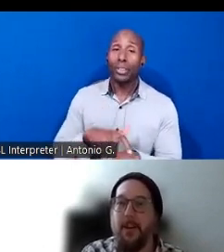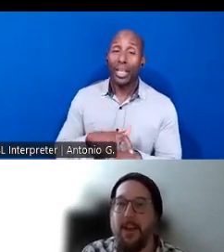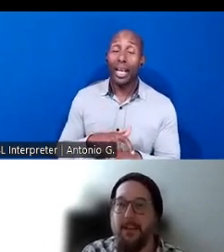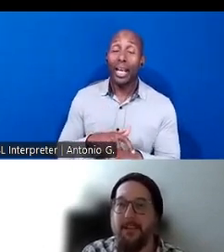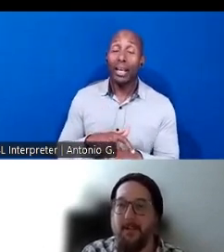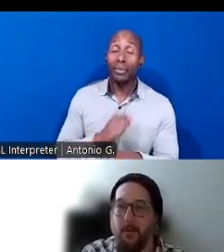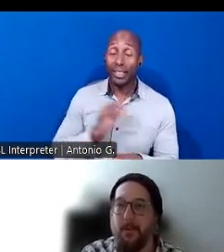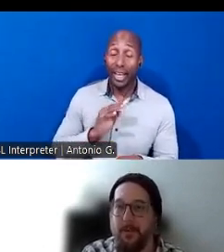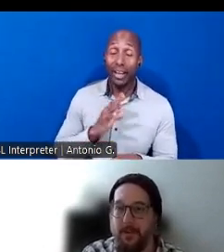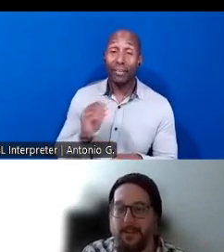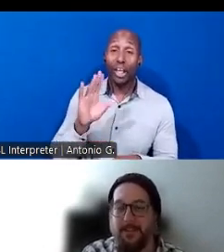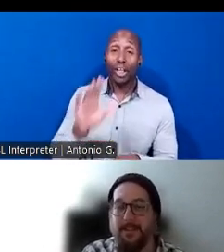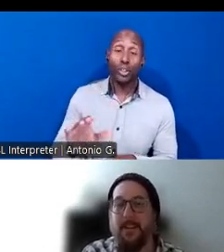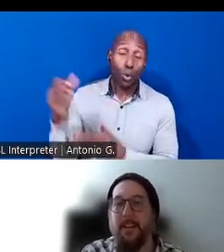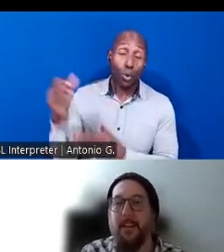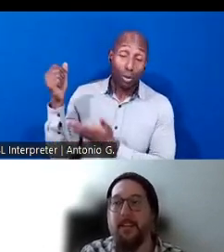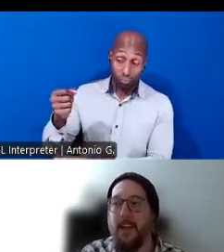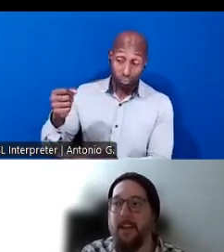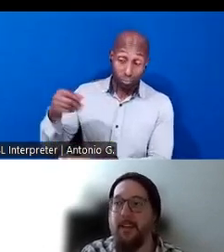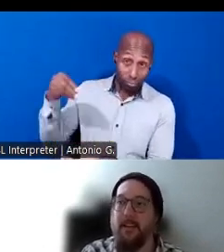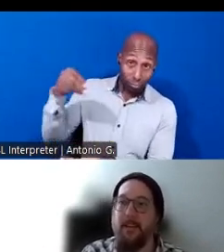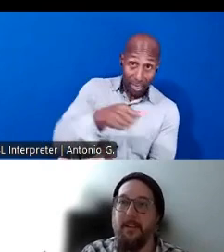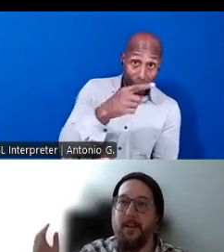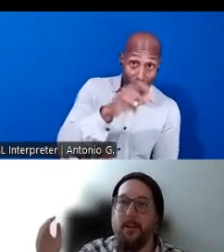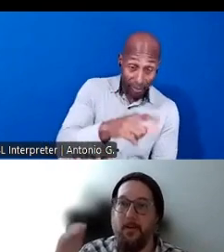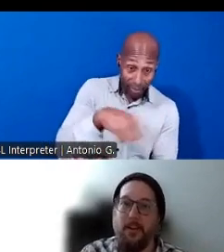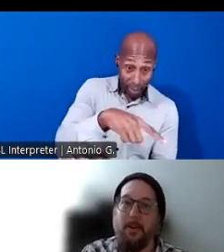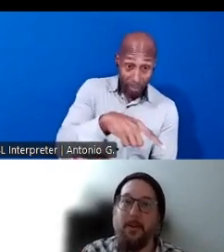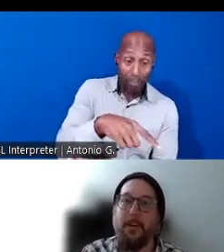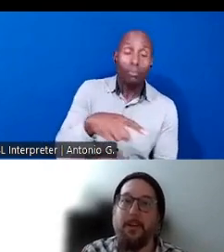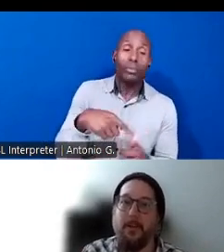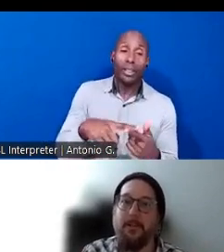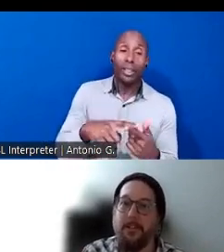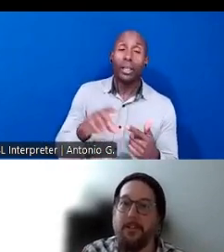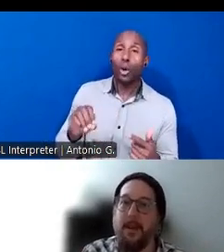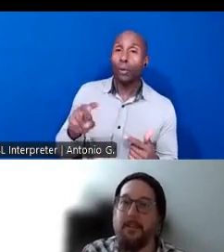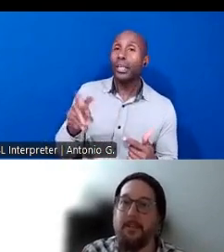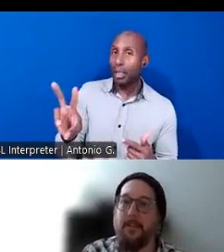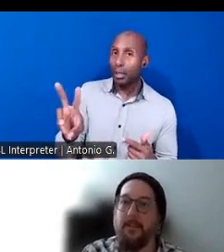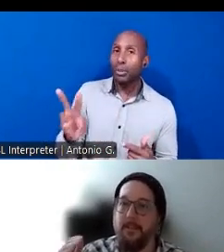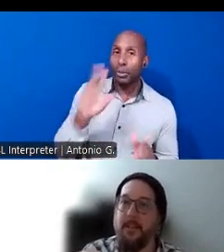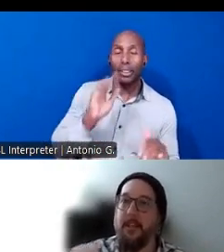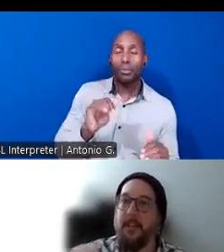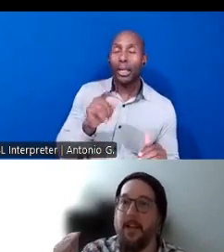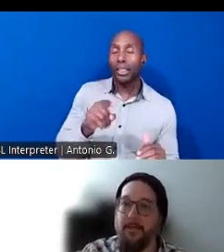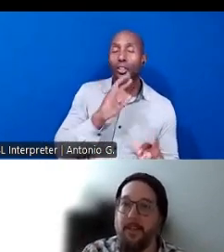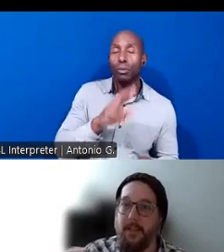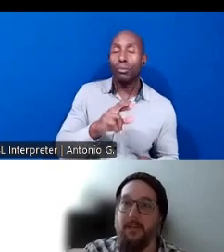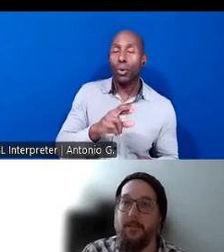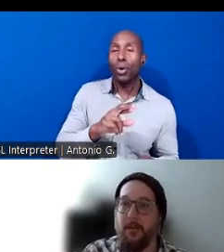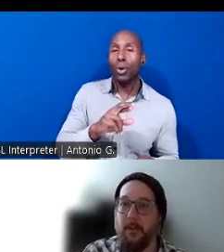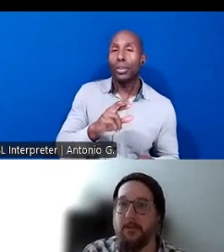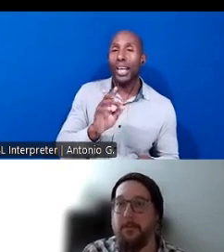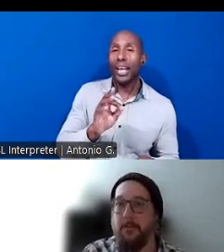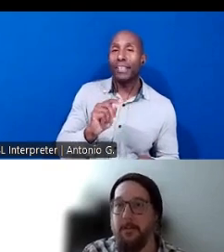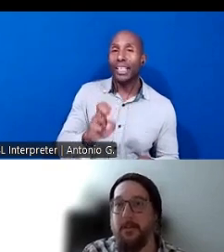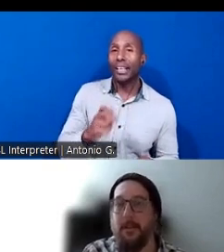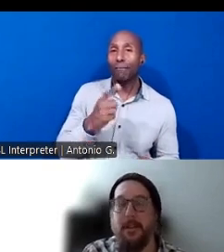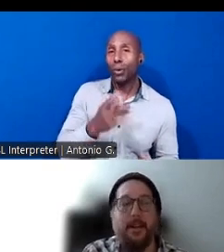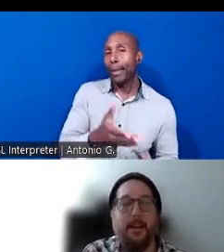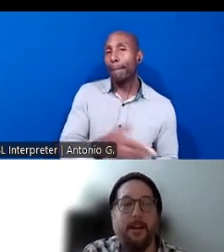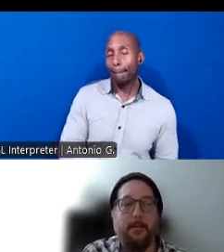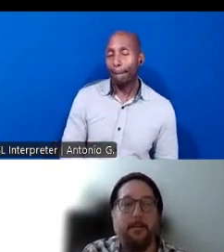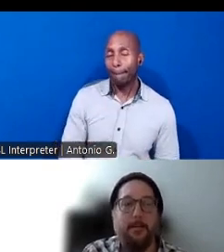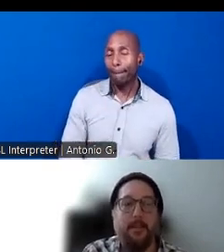your grant award monies, then OVW is going to expect to see an FTE for those